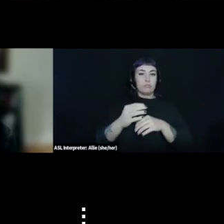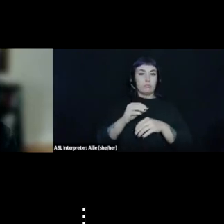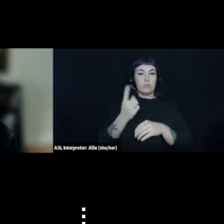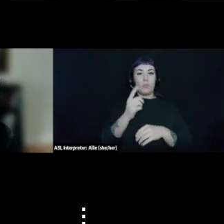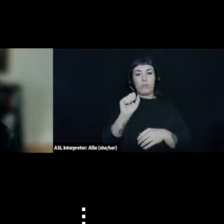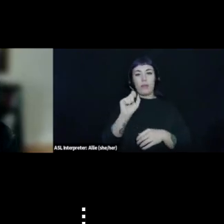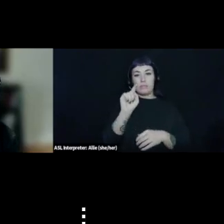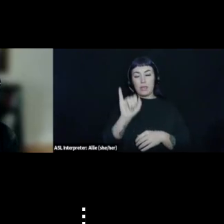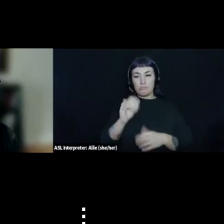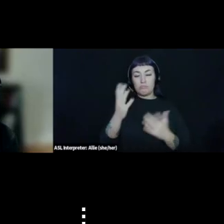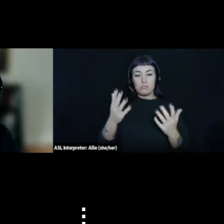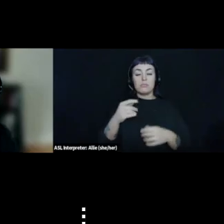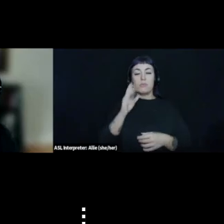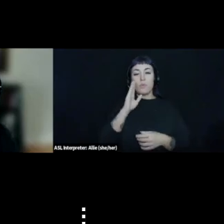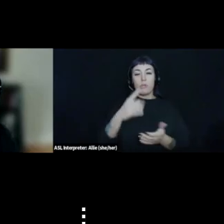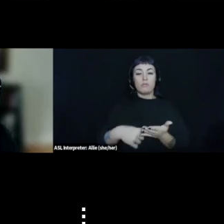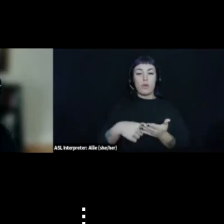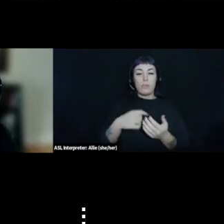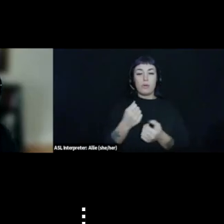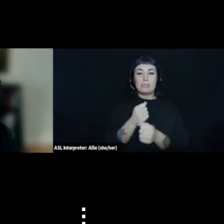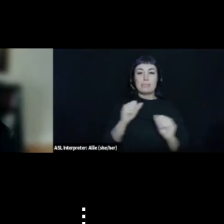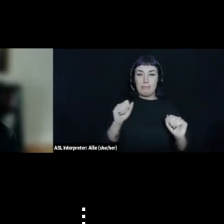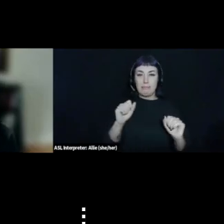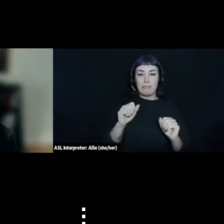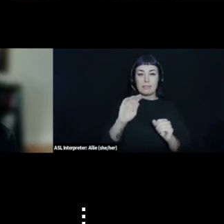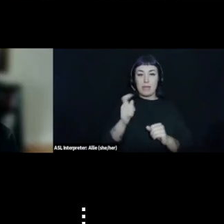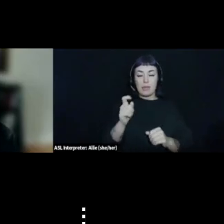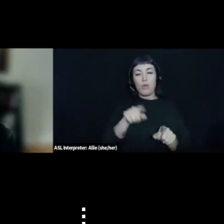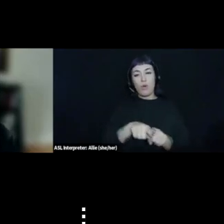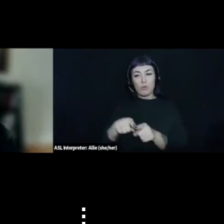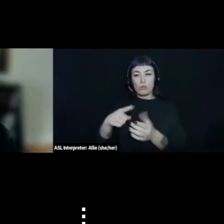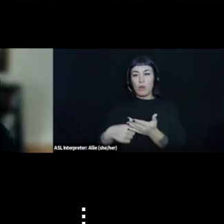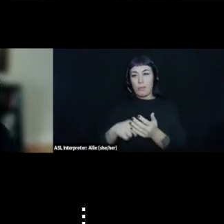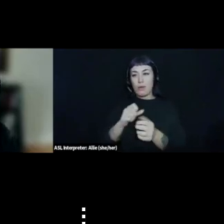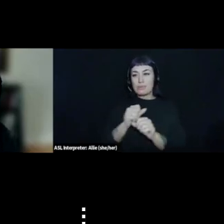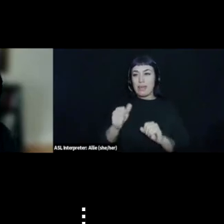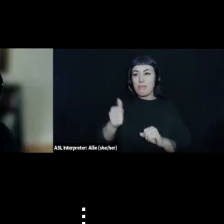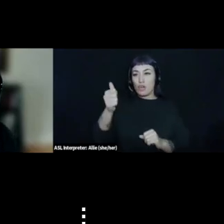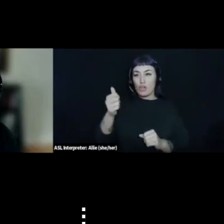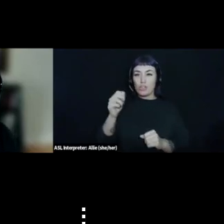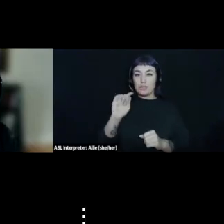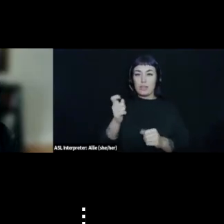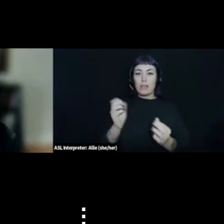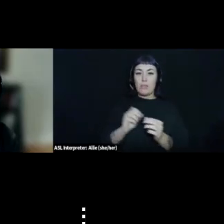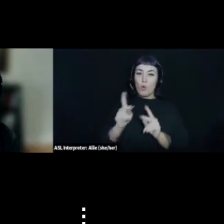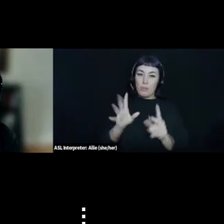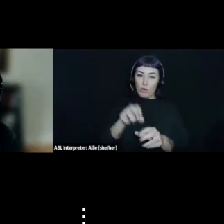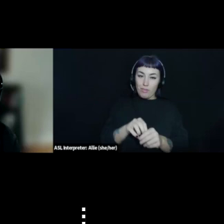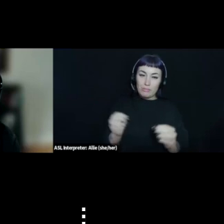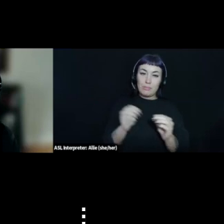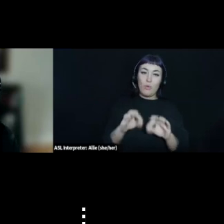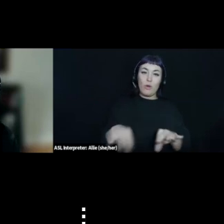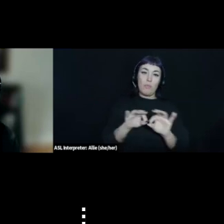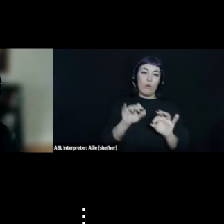STI. So we want to talk about safer sex. And we always want to talk about safer sex, but the more people that are involved, the more important